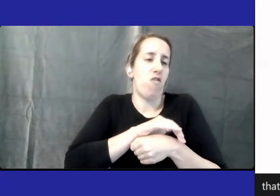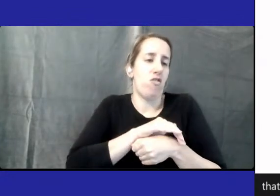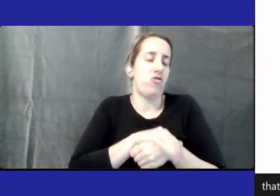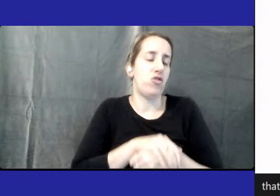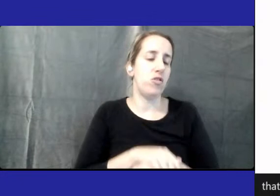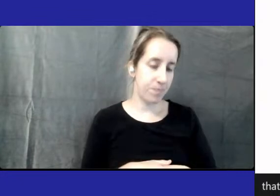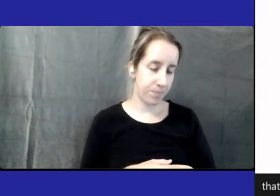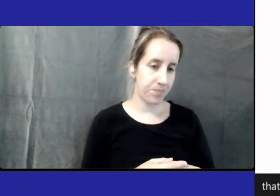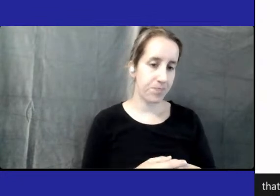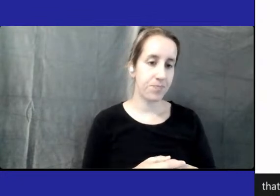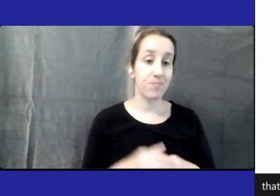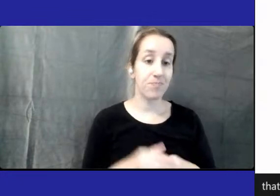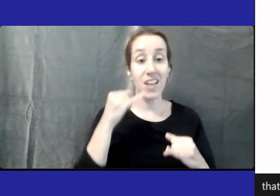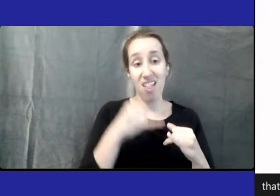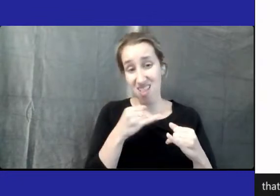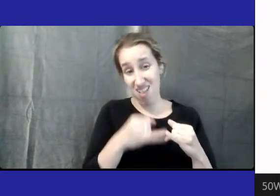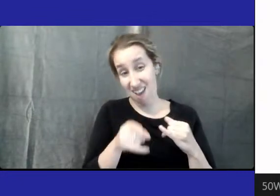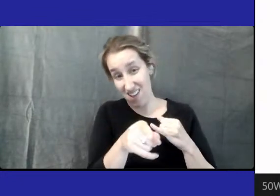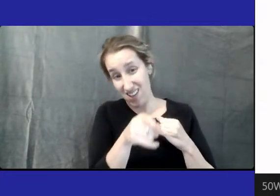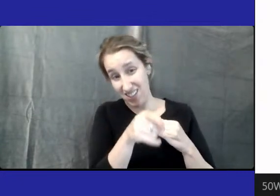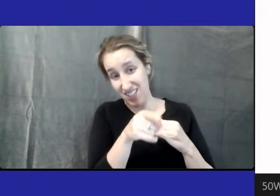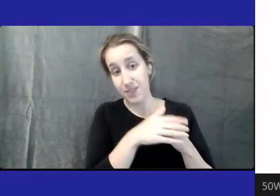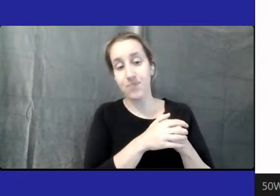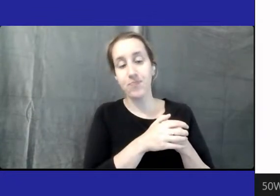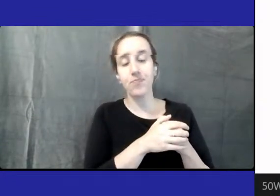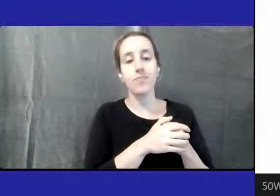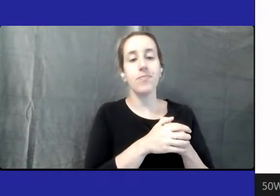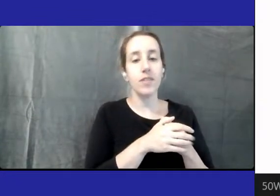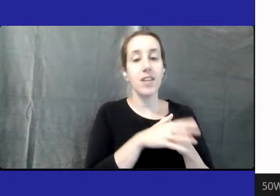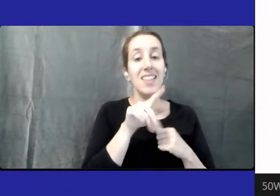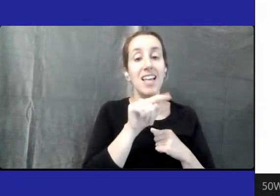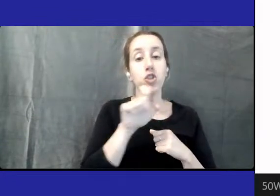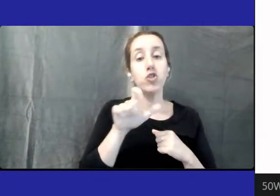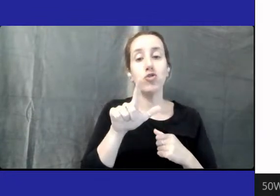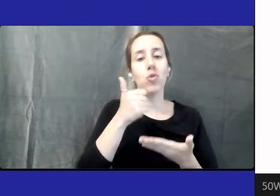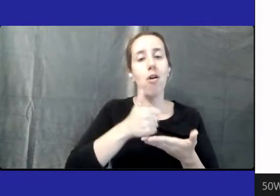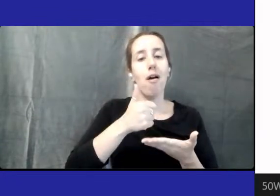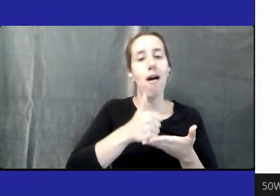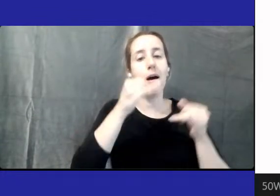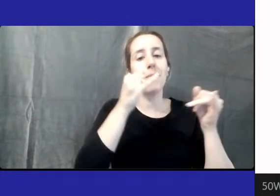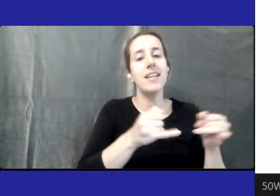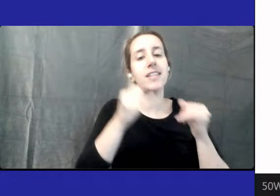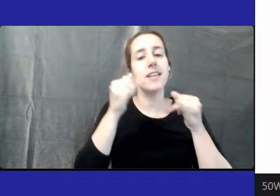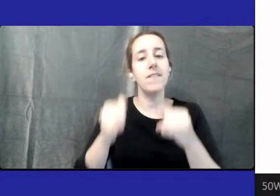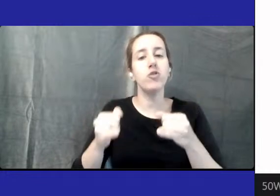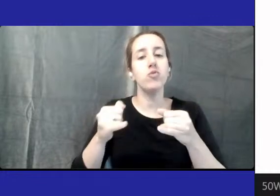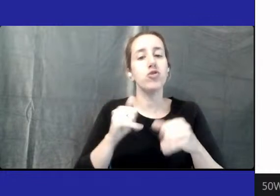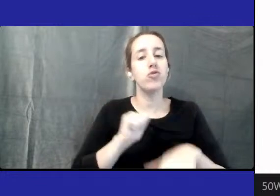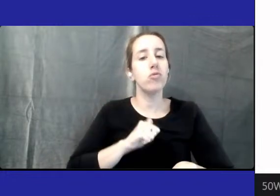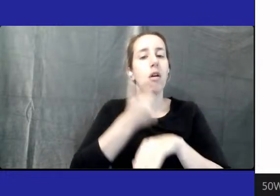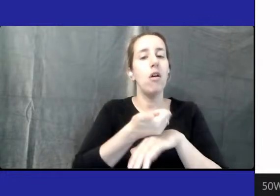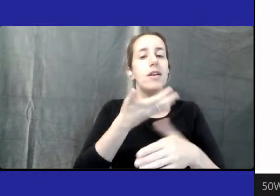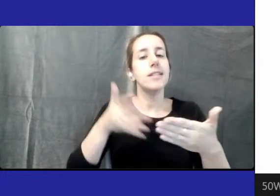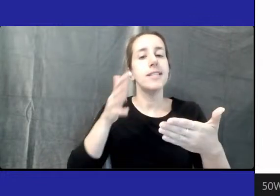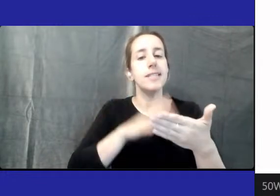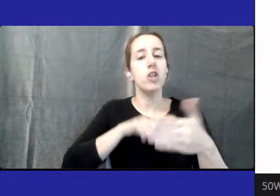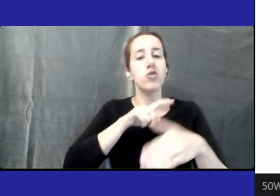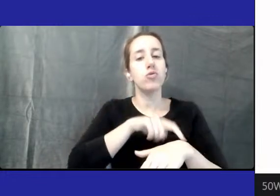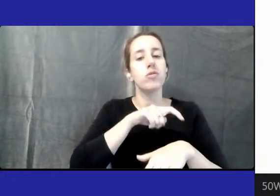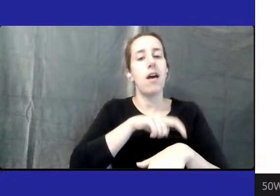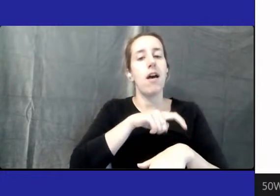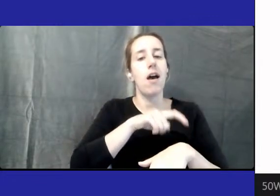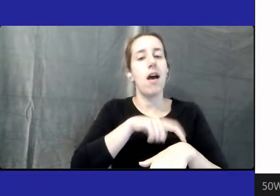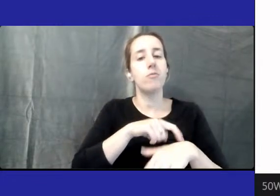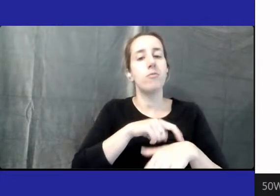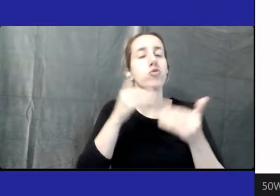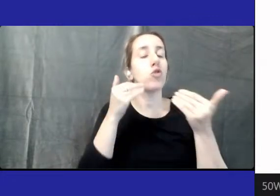The last item there is an innovative tool which allows an individual to schedule time at their own convenience to recertify. They can